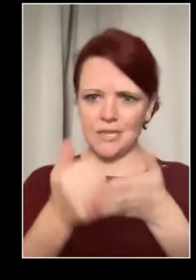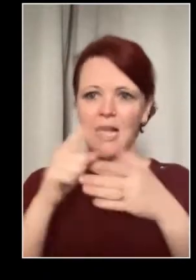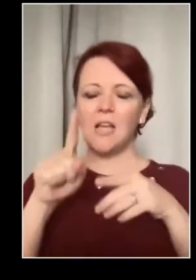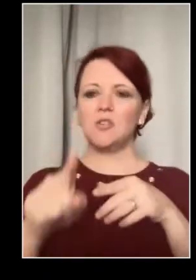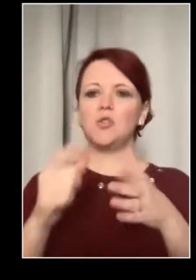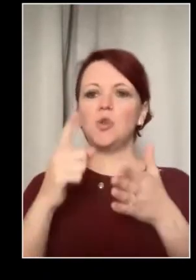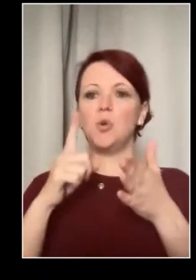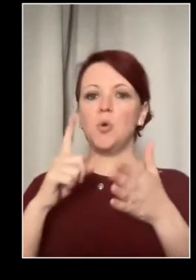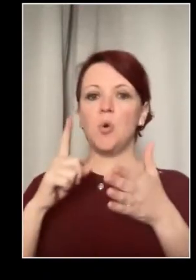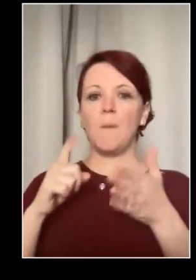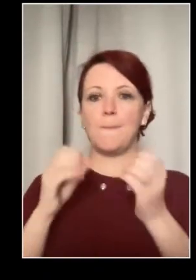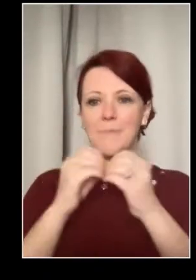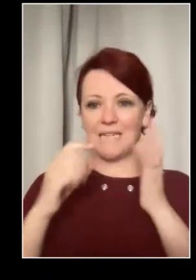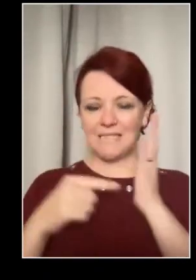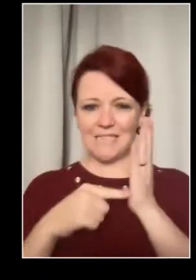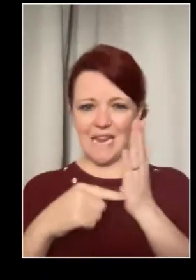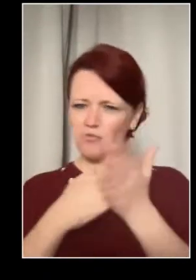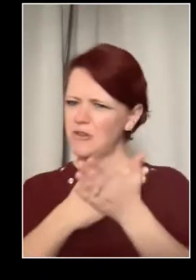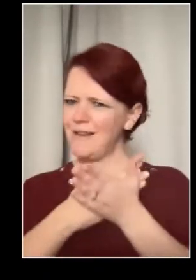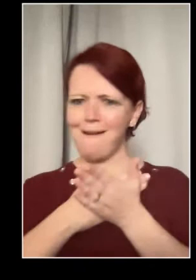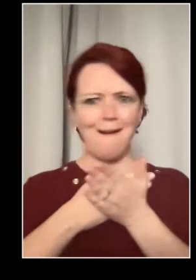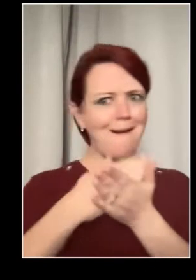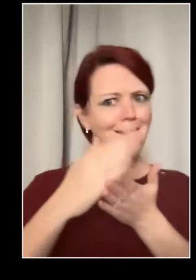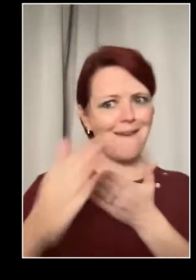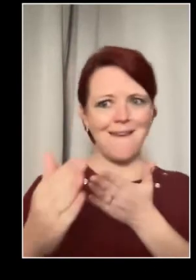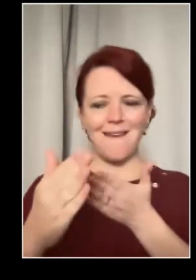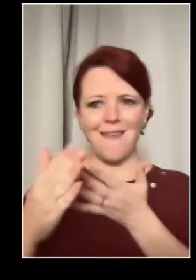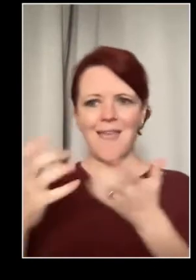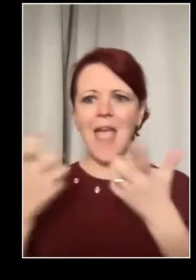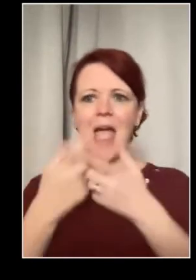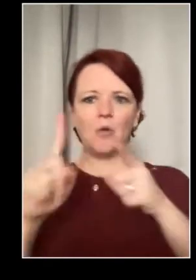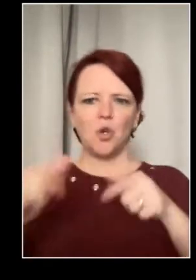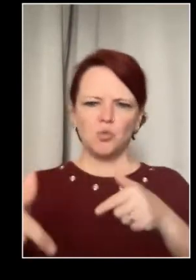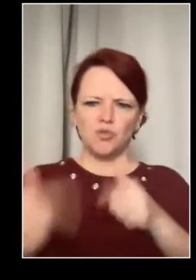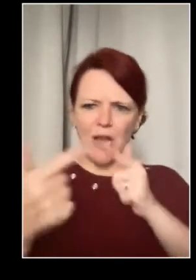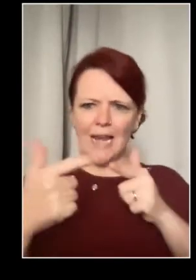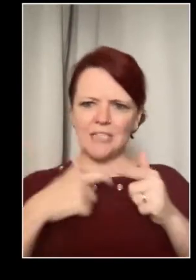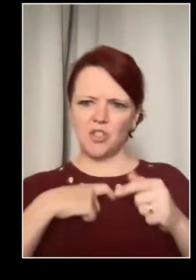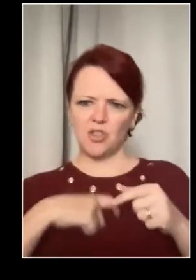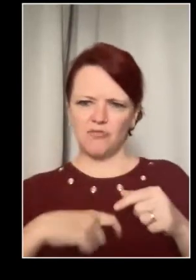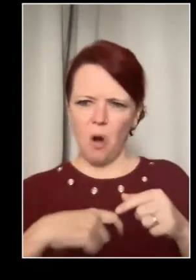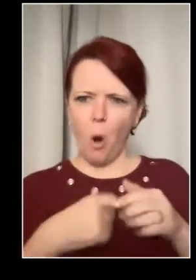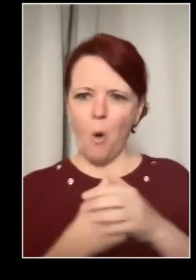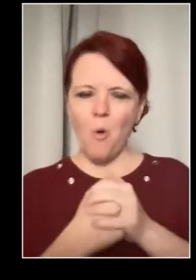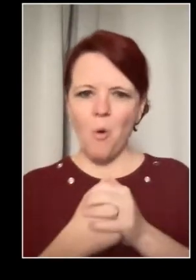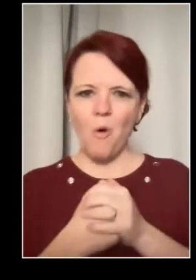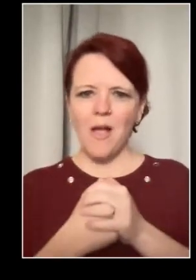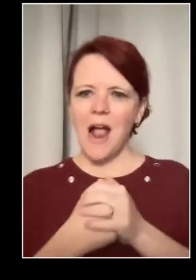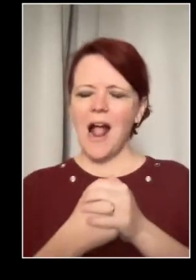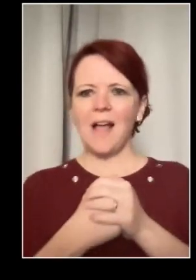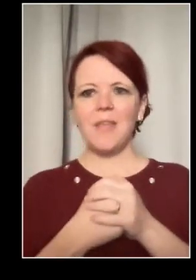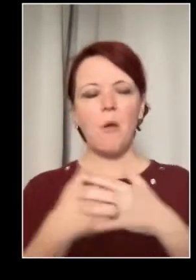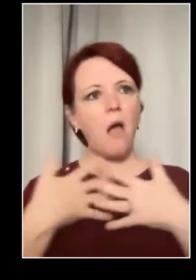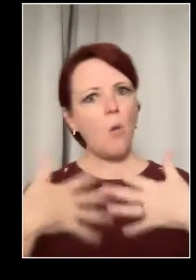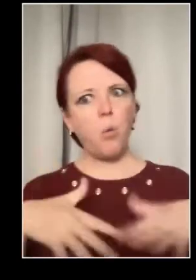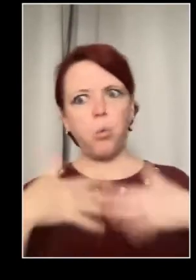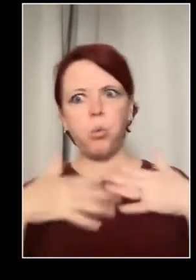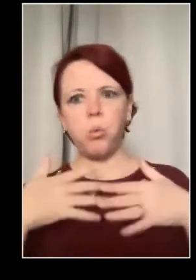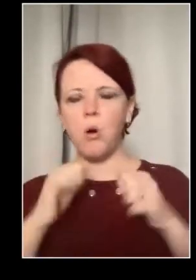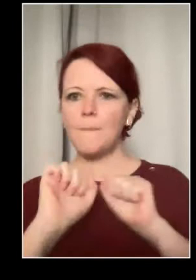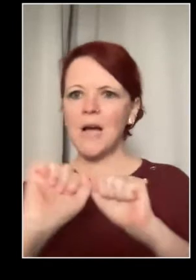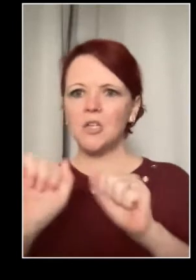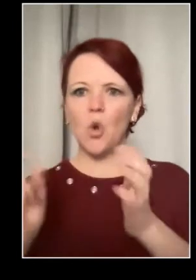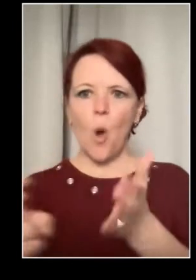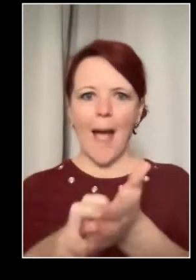coherent demonstration of how you push the role boundaries. They were inspired by your application and felt that you clearly have an